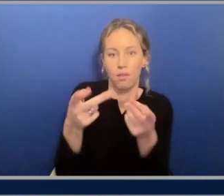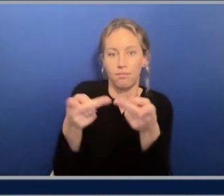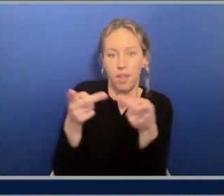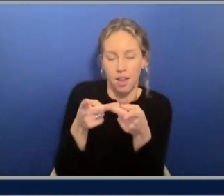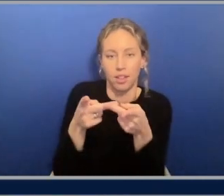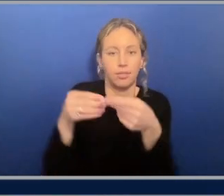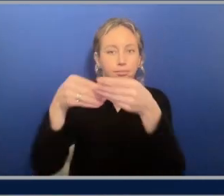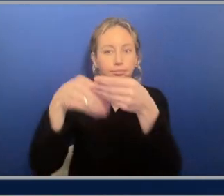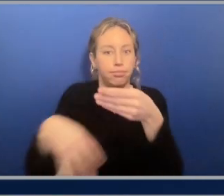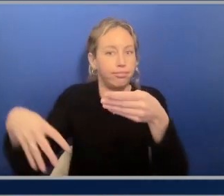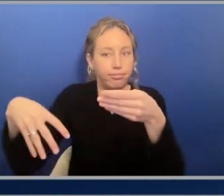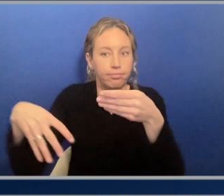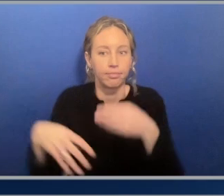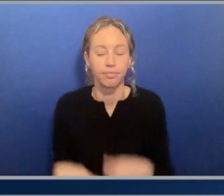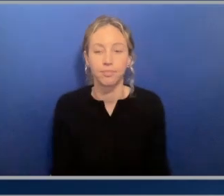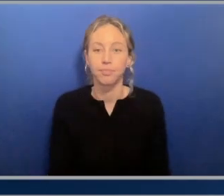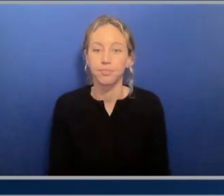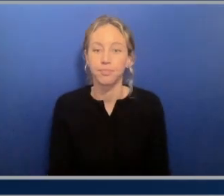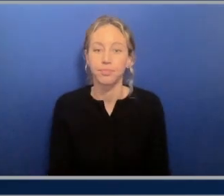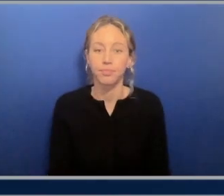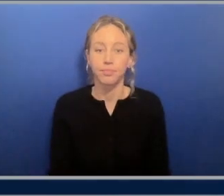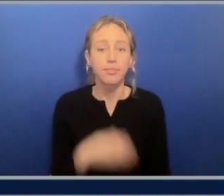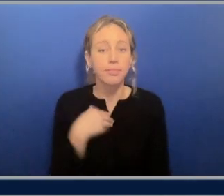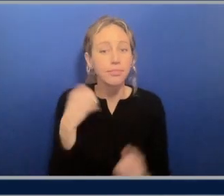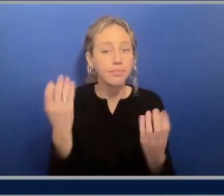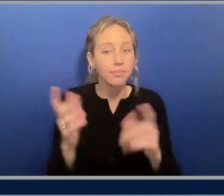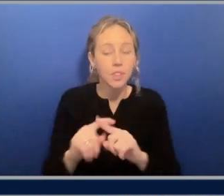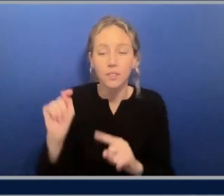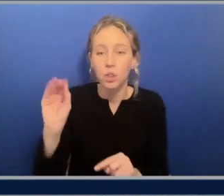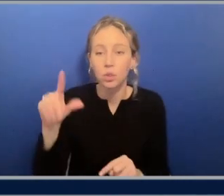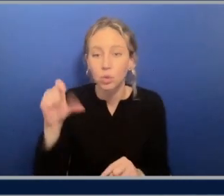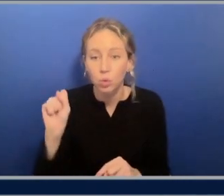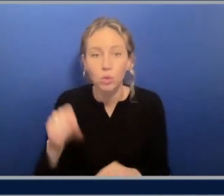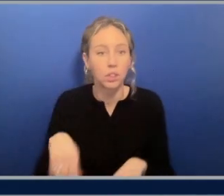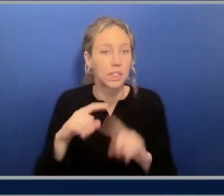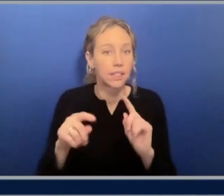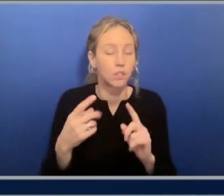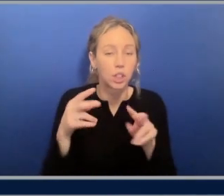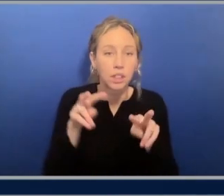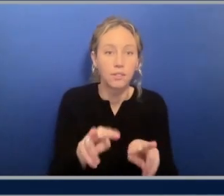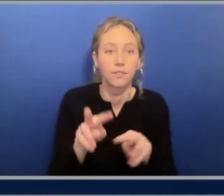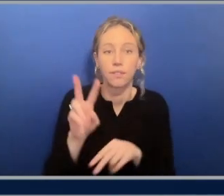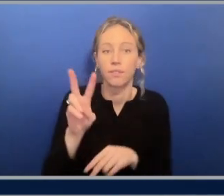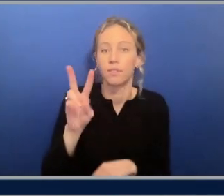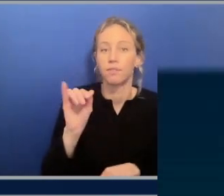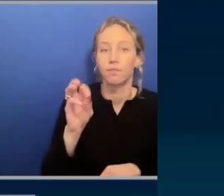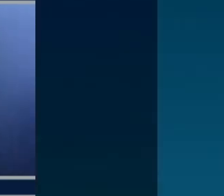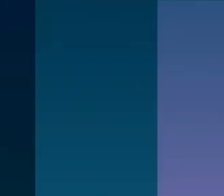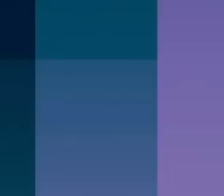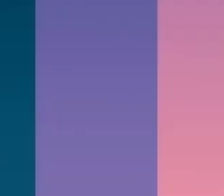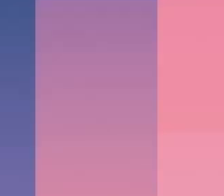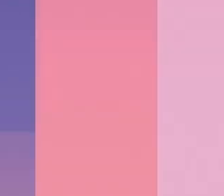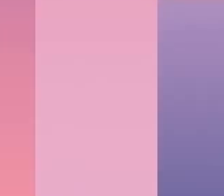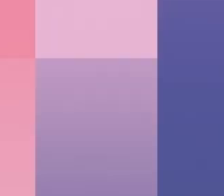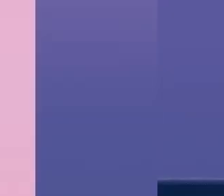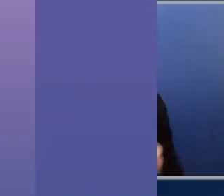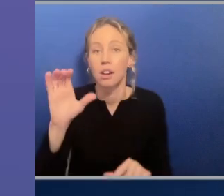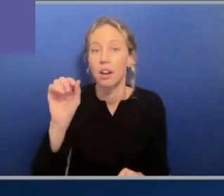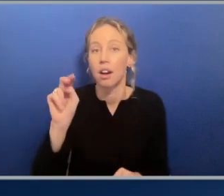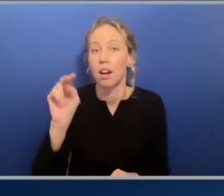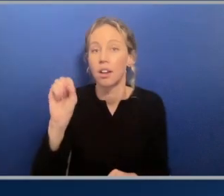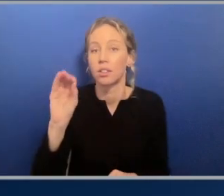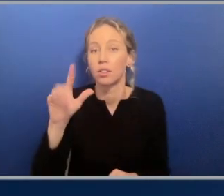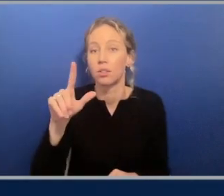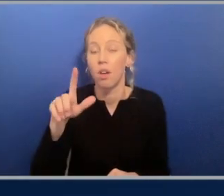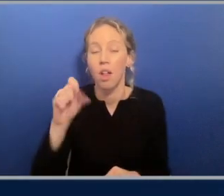that, so you're talking, we've got a lot of different tools, a lot of different kind of views and consoles. So now I think that kind of flew under the radar, right? That we've